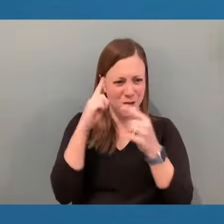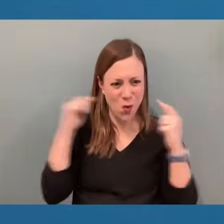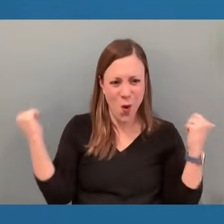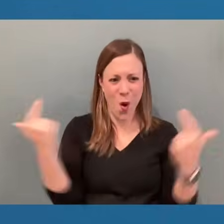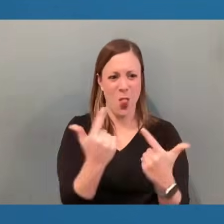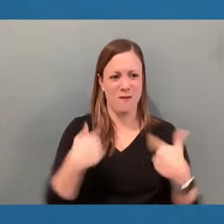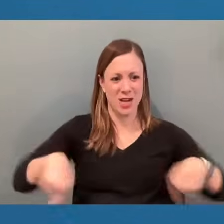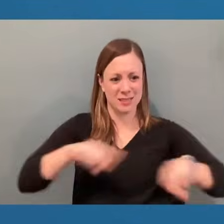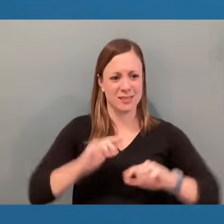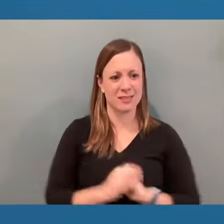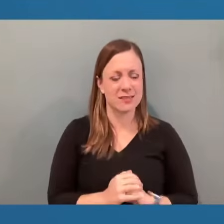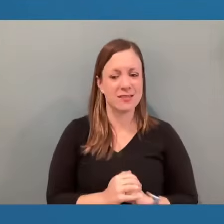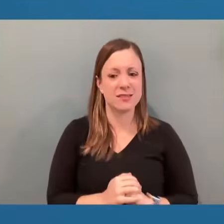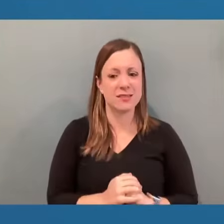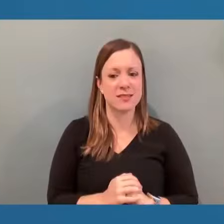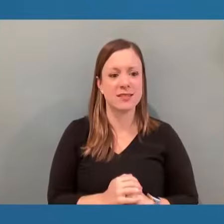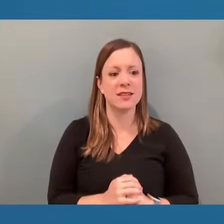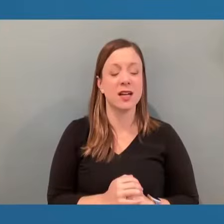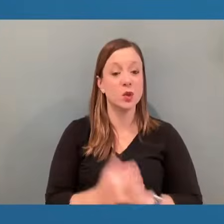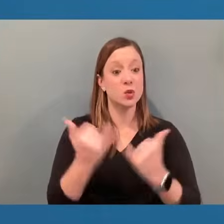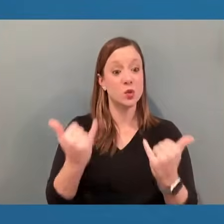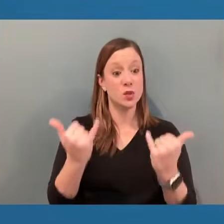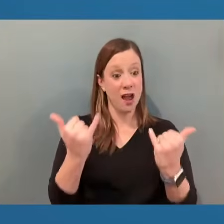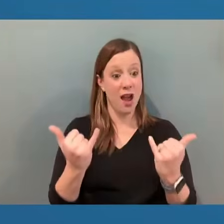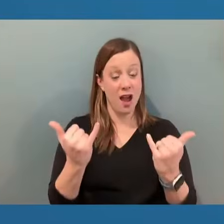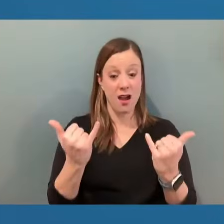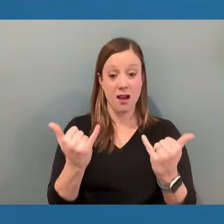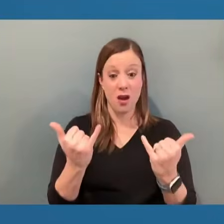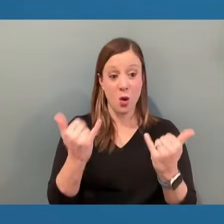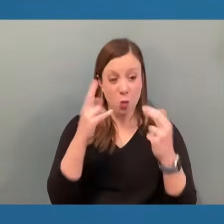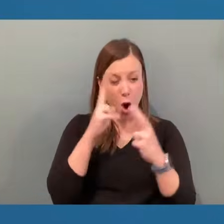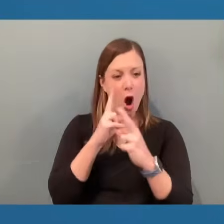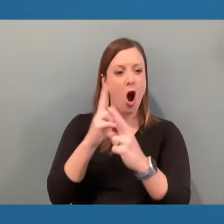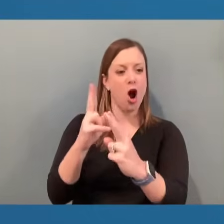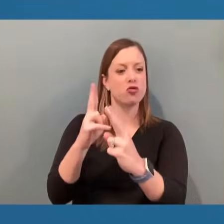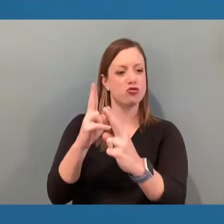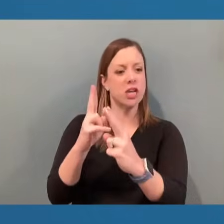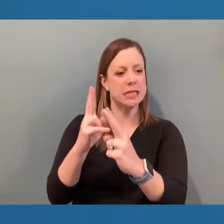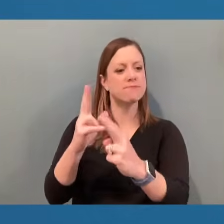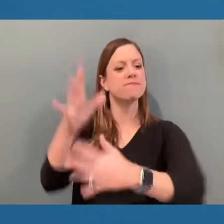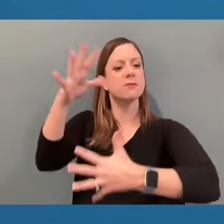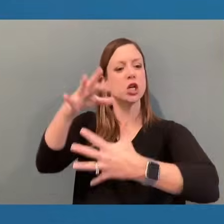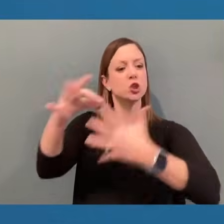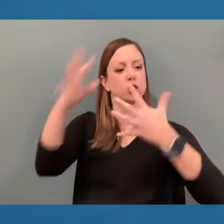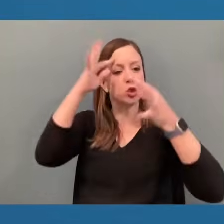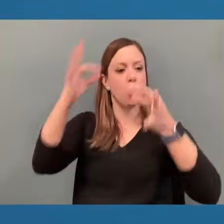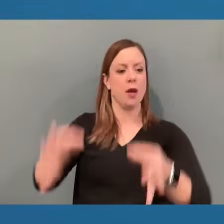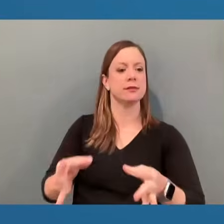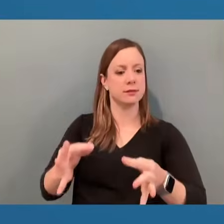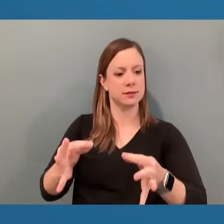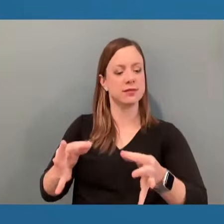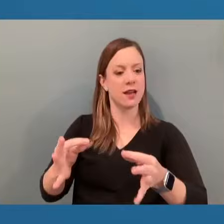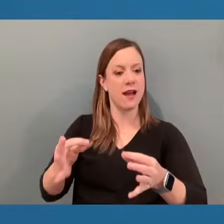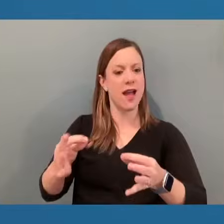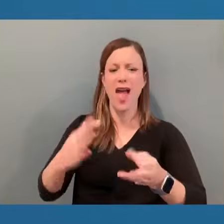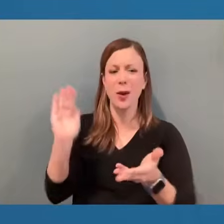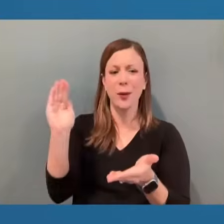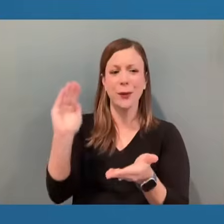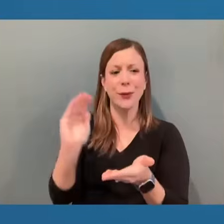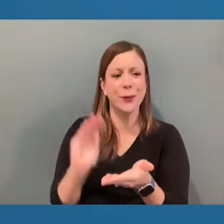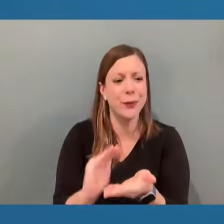Today is about honoring choice, easing suffering, and affirming that no one in New York State will